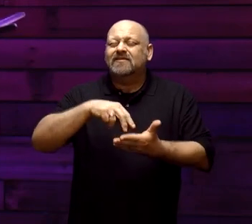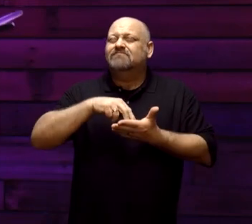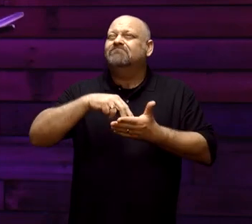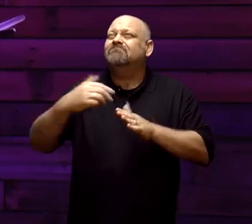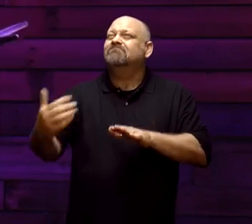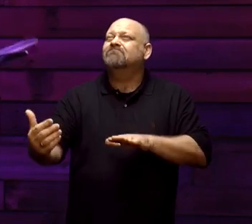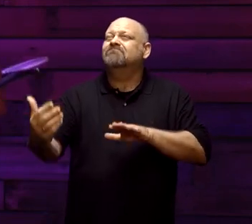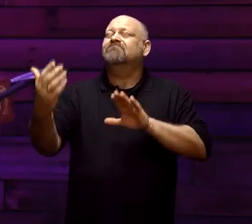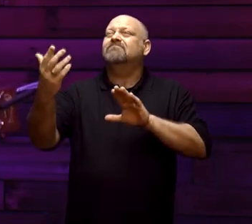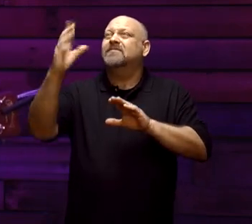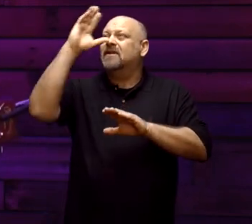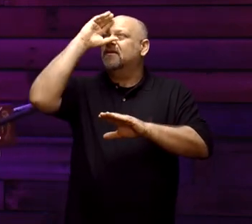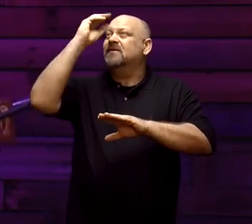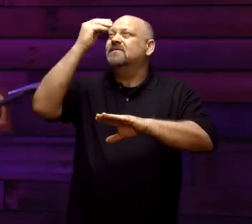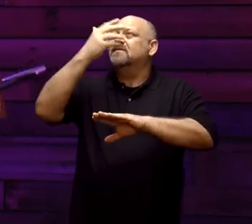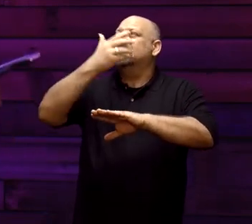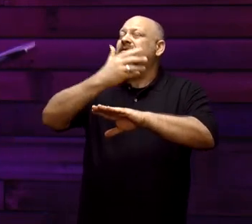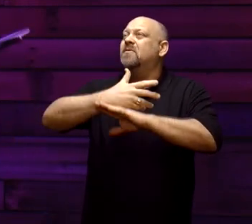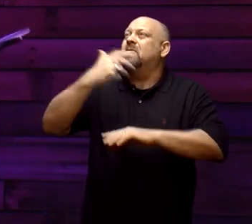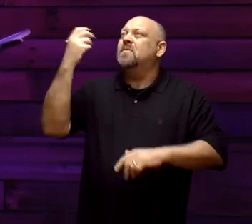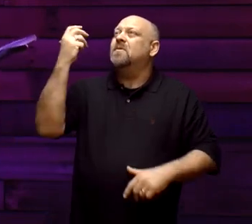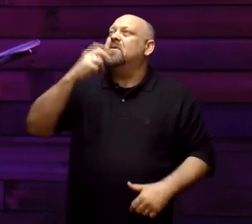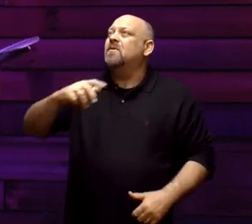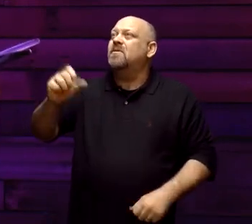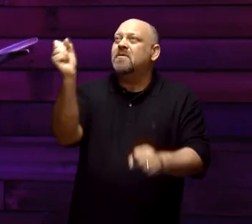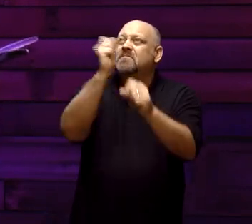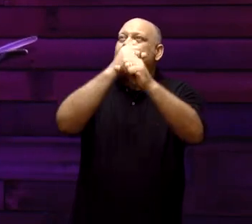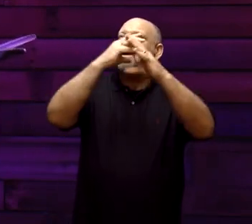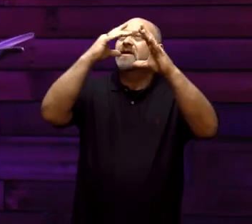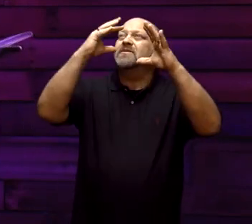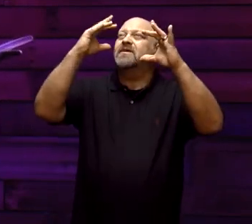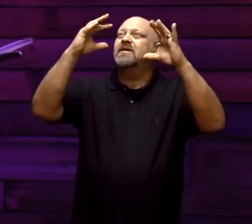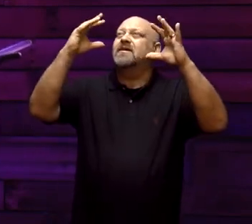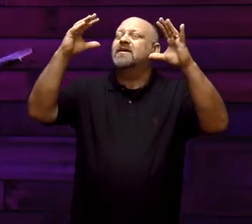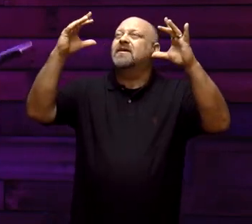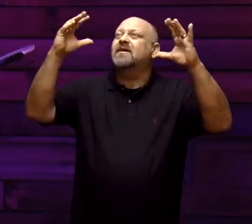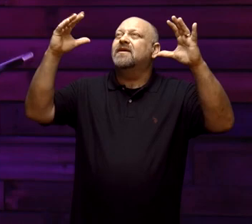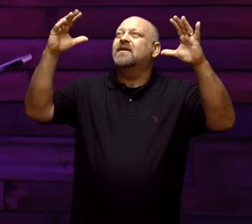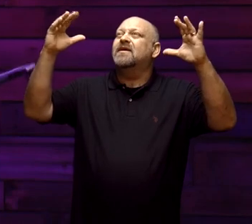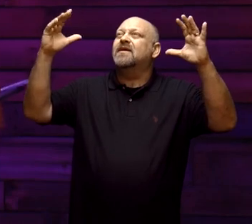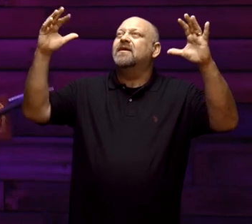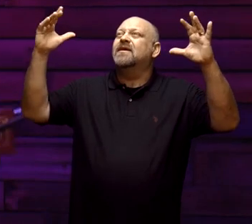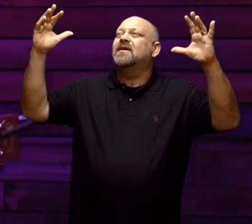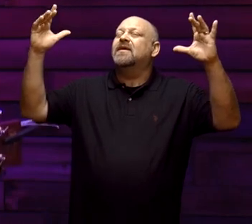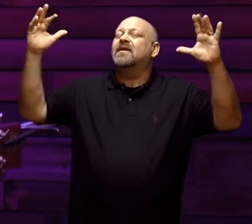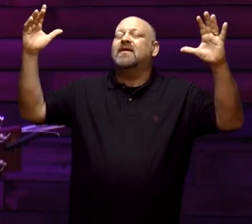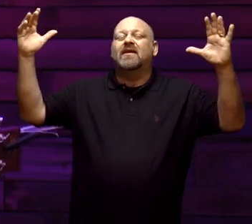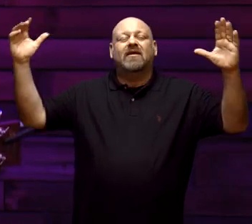I can only imagine.